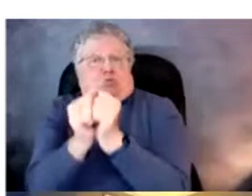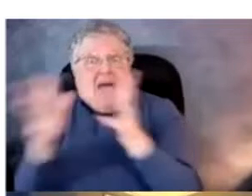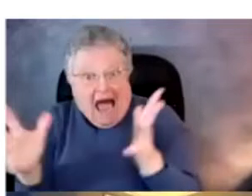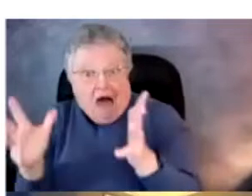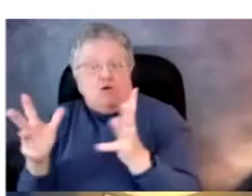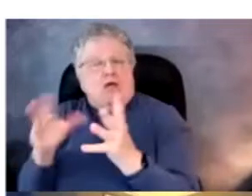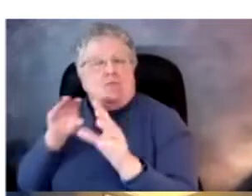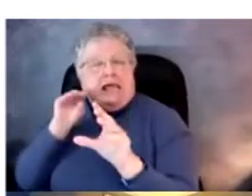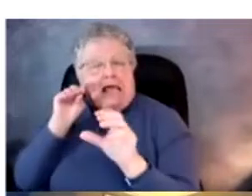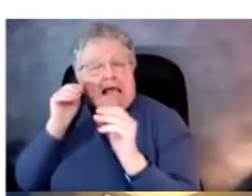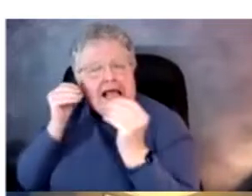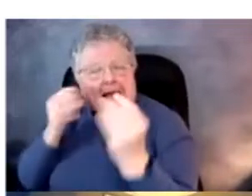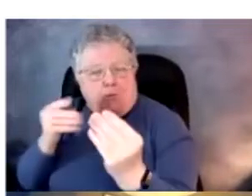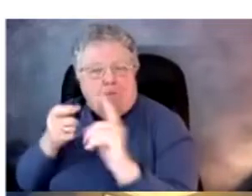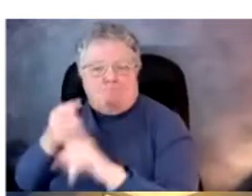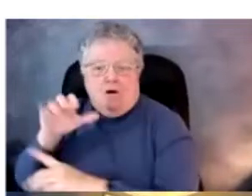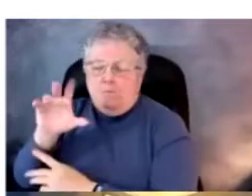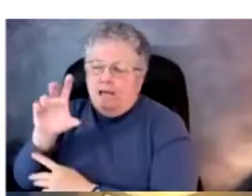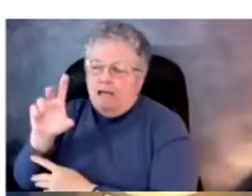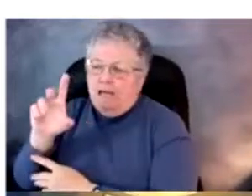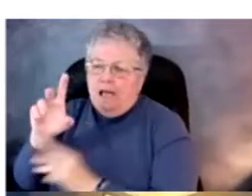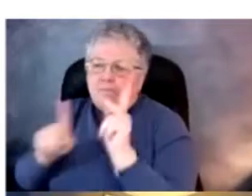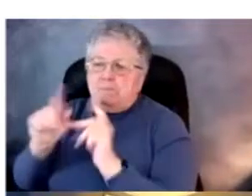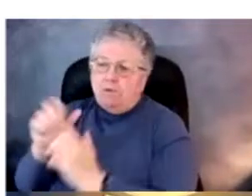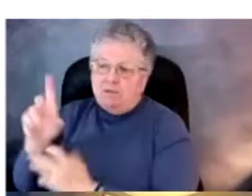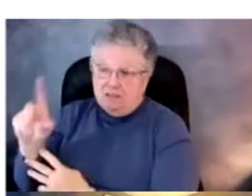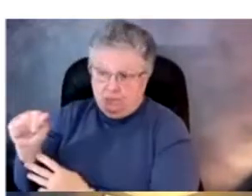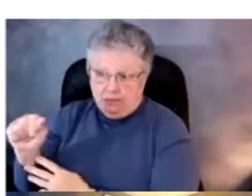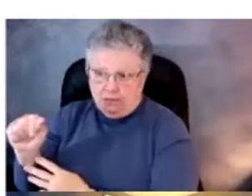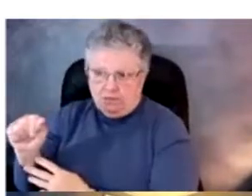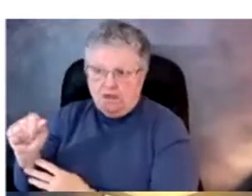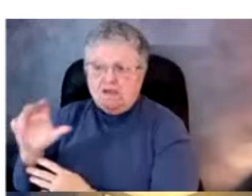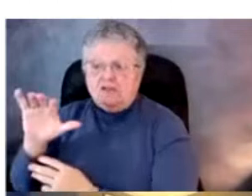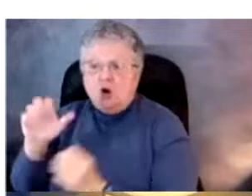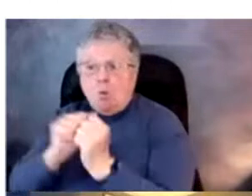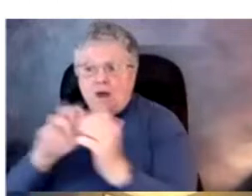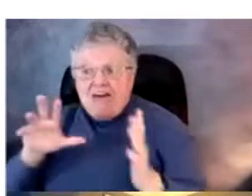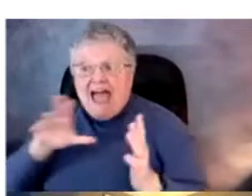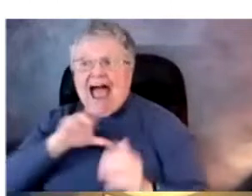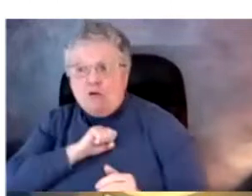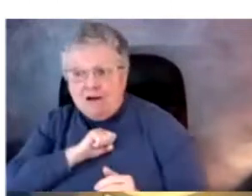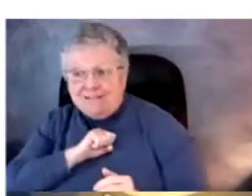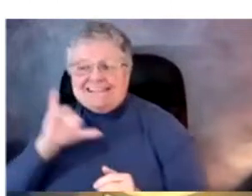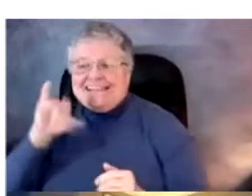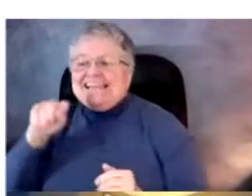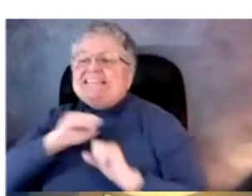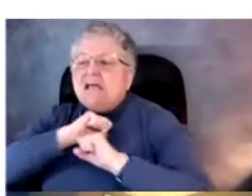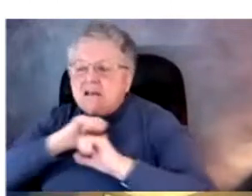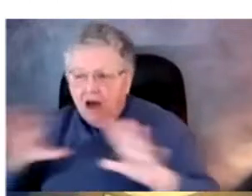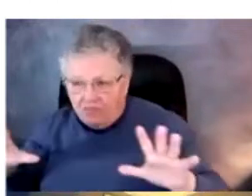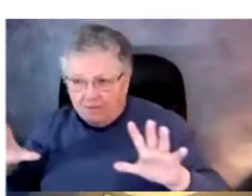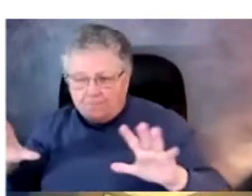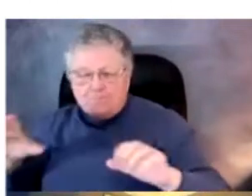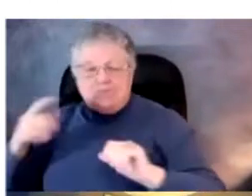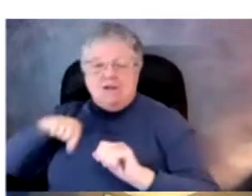of decisions without us. And that's important to recognize. But really, we believe this group